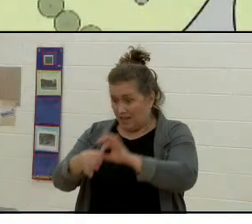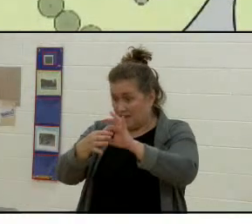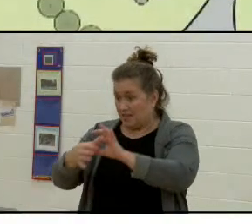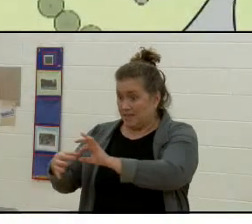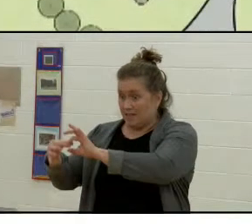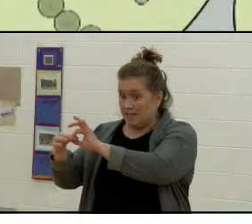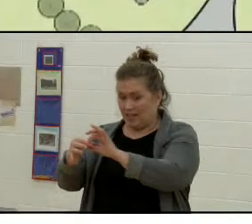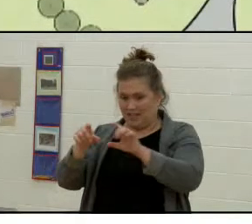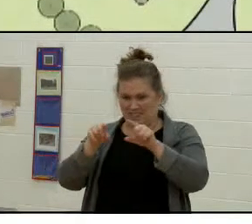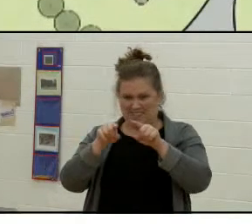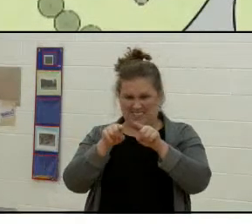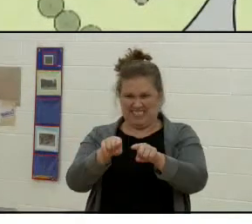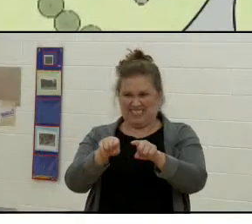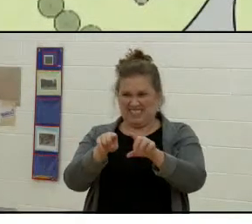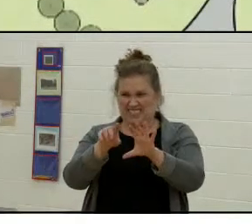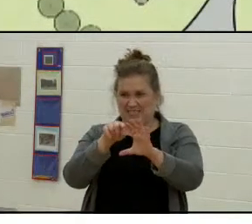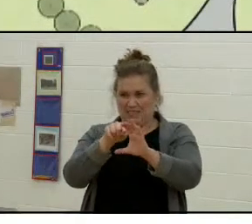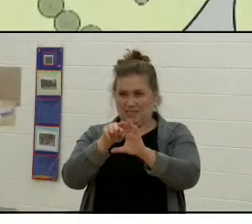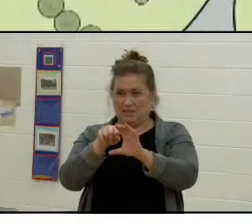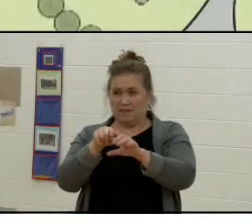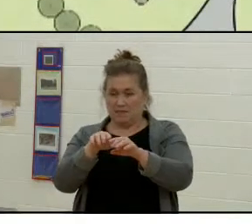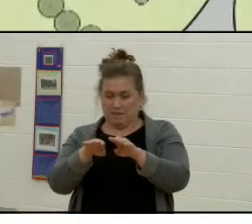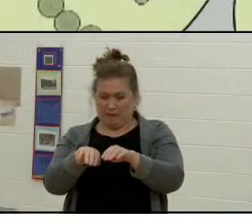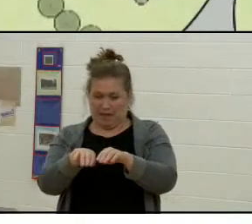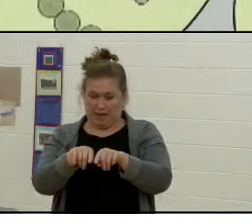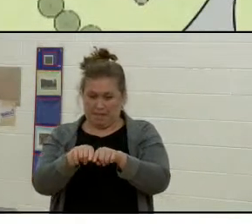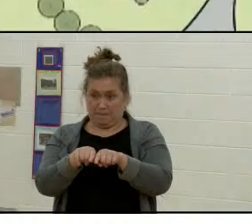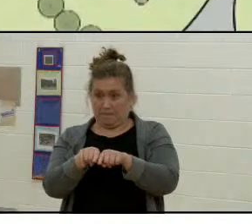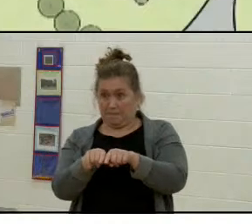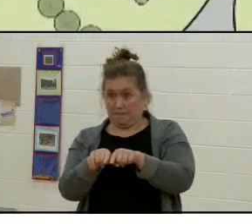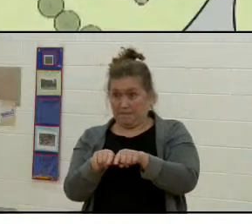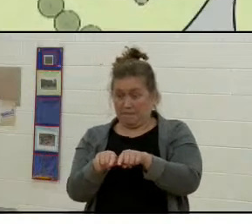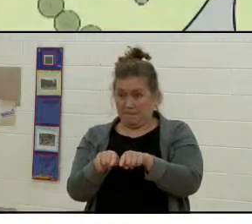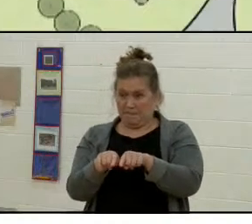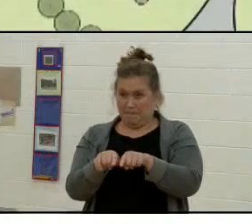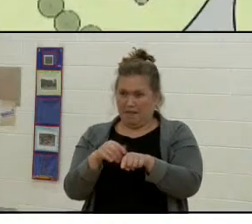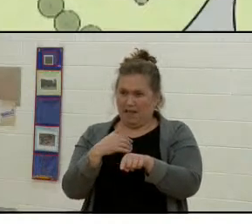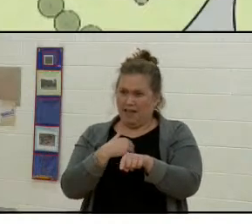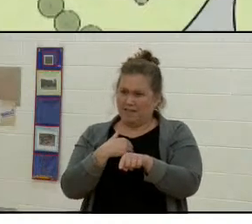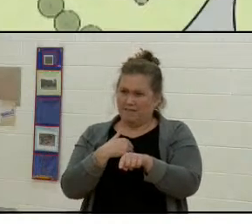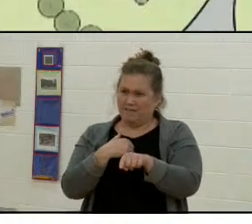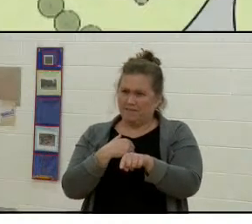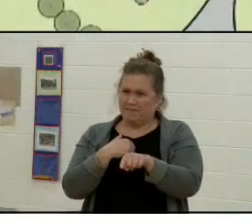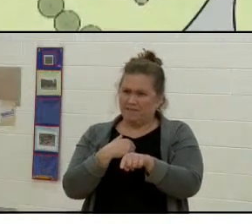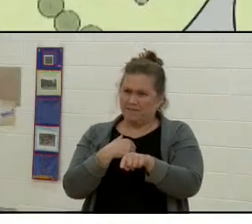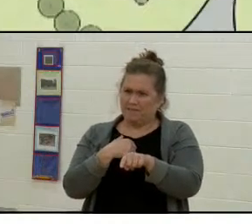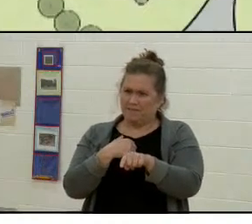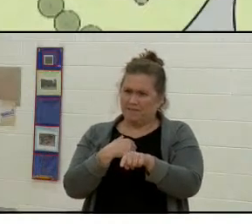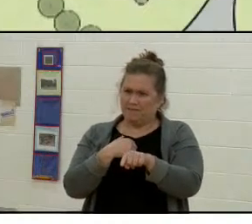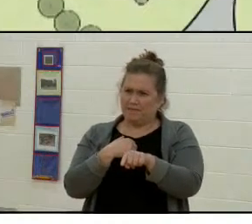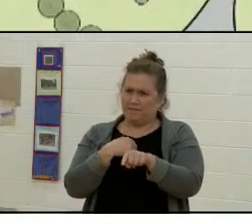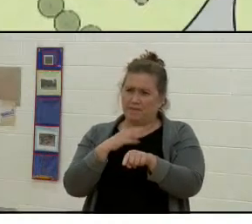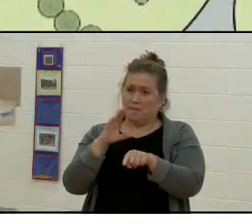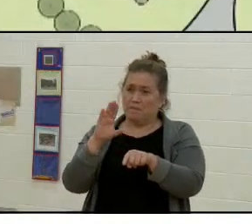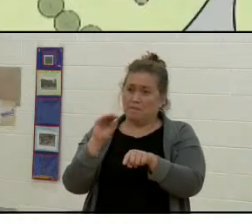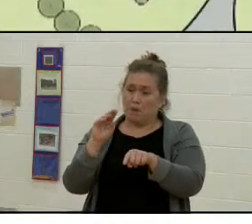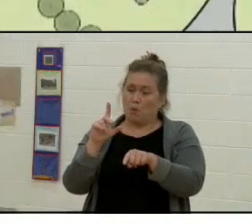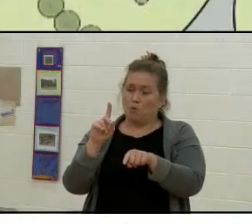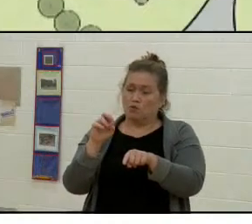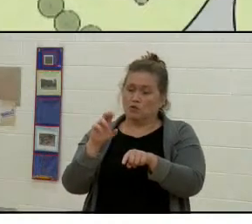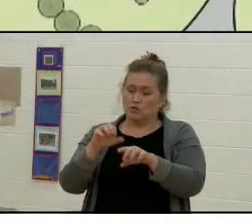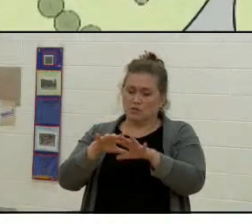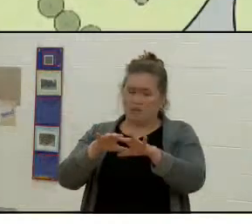site, about Hill Street Park, is this existing little formation collection of boulders. And we really wanted